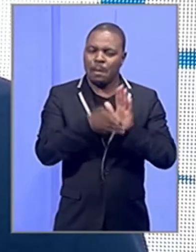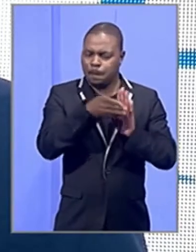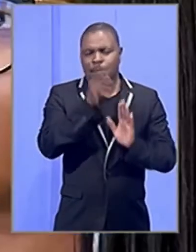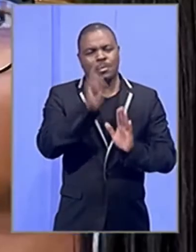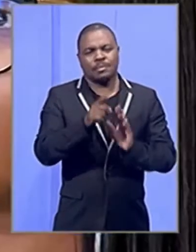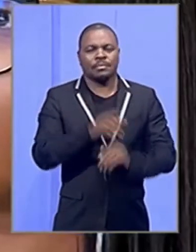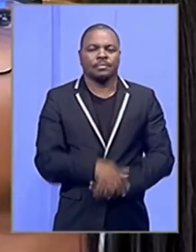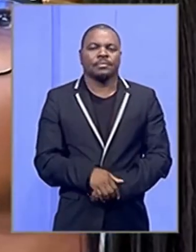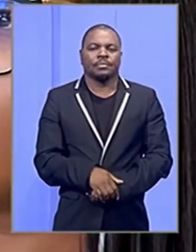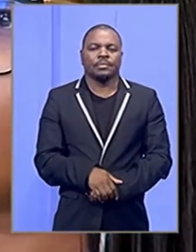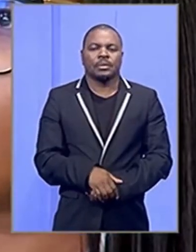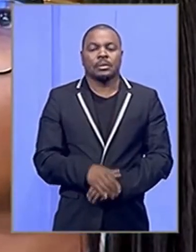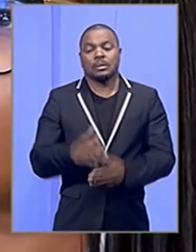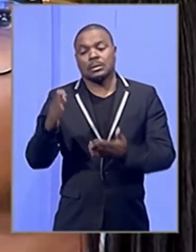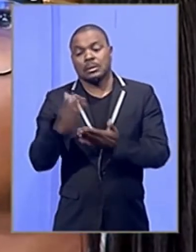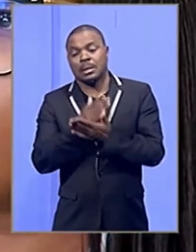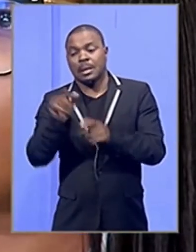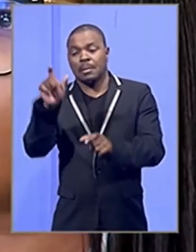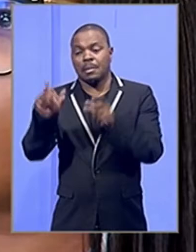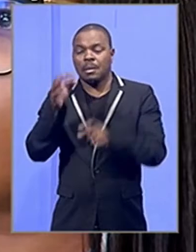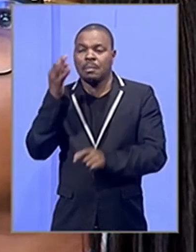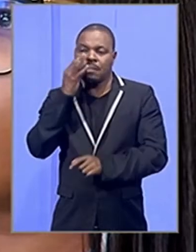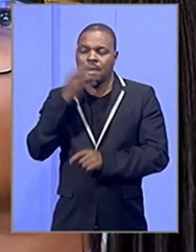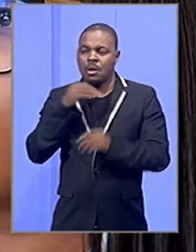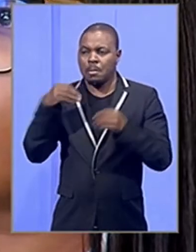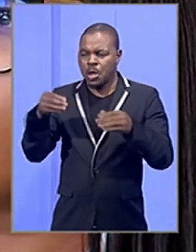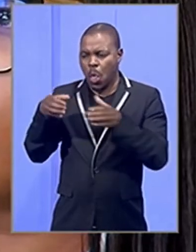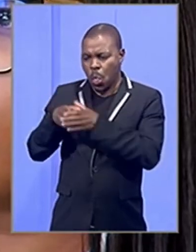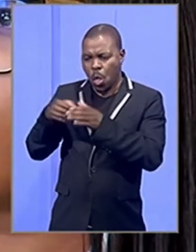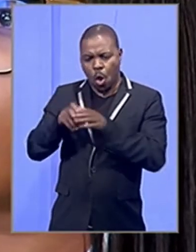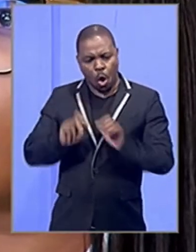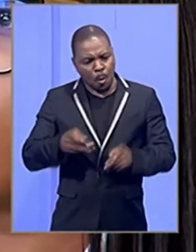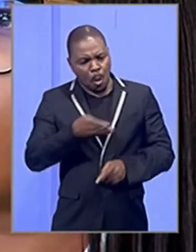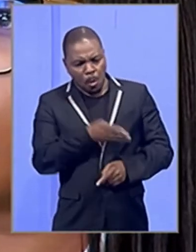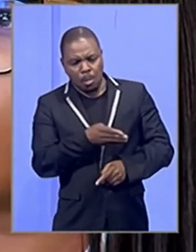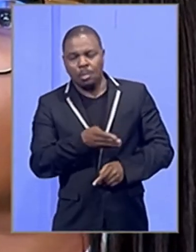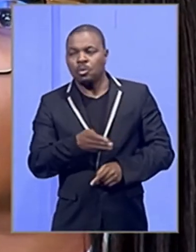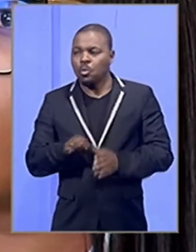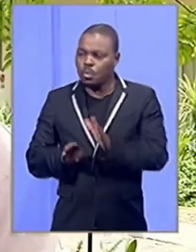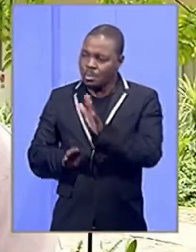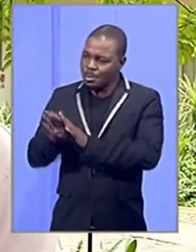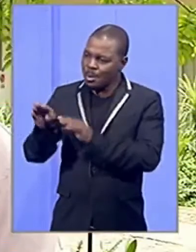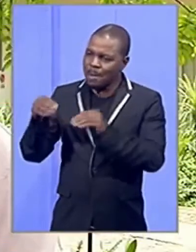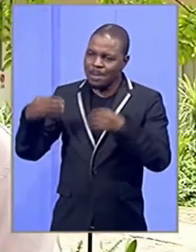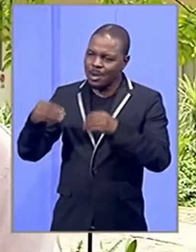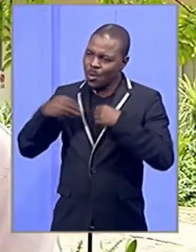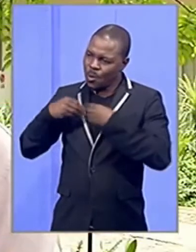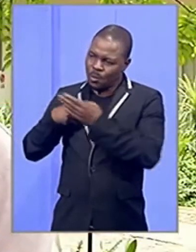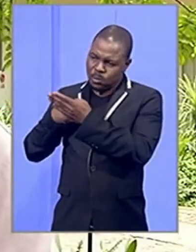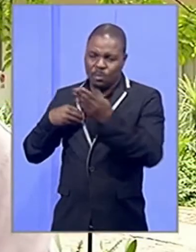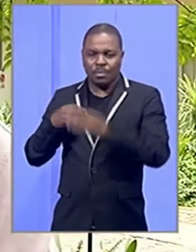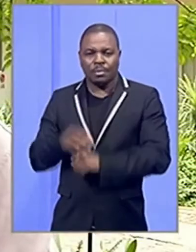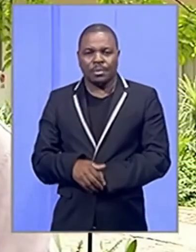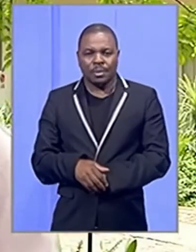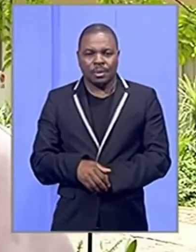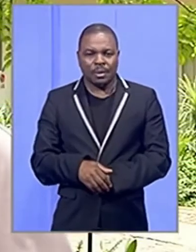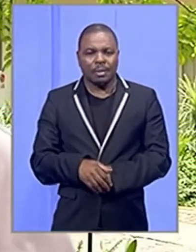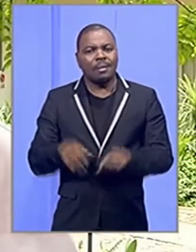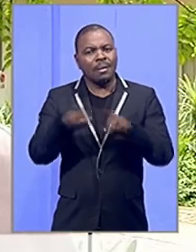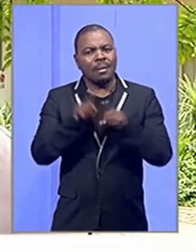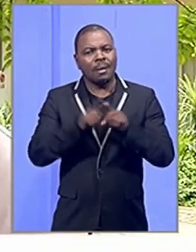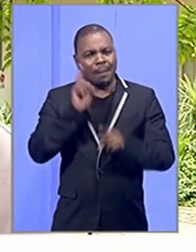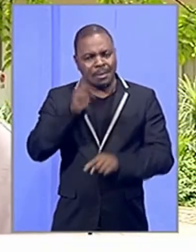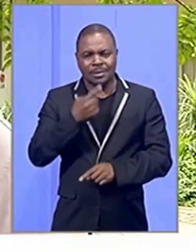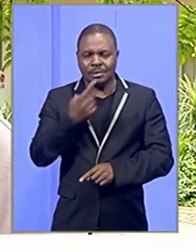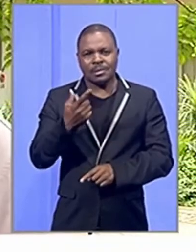development. Bangwe ba re bagwebipotlana ba dirise tšhono eno go godisa dikgwebo tsa bona. There must be almost, would I say,